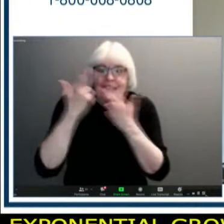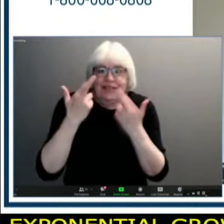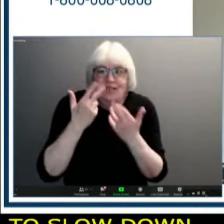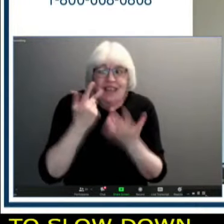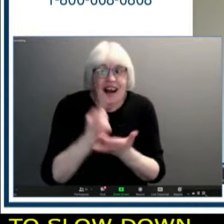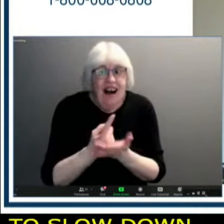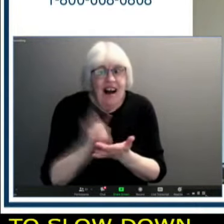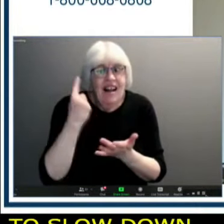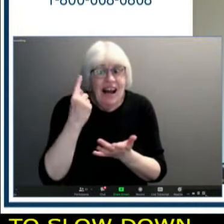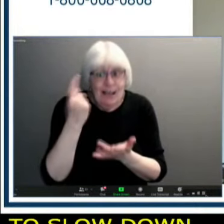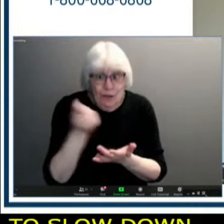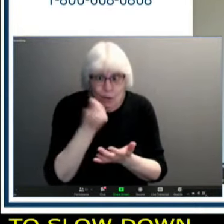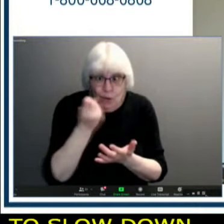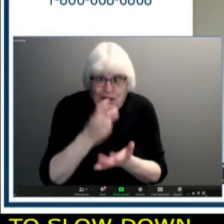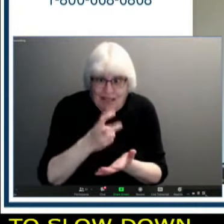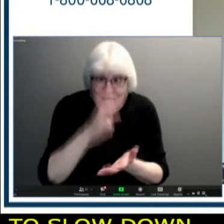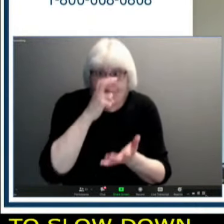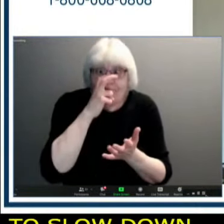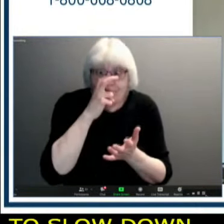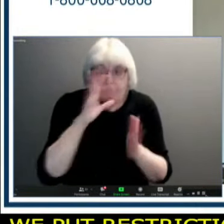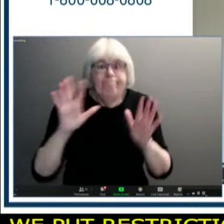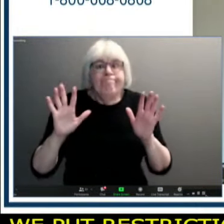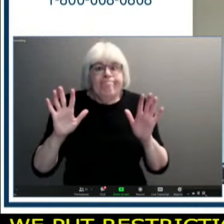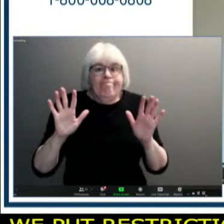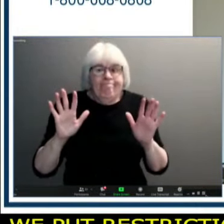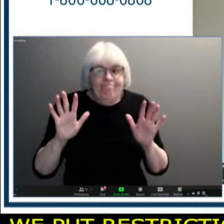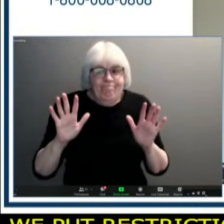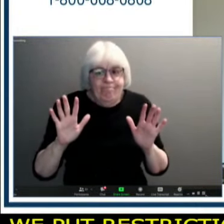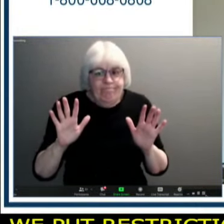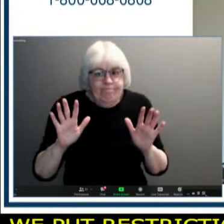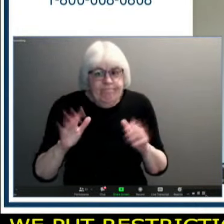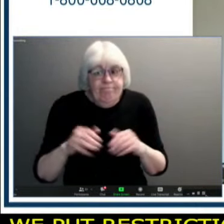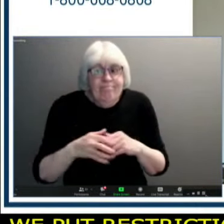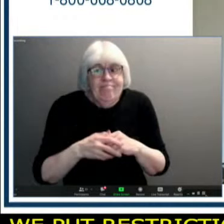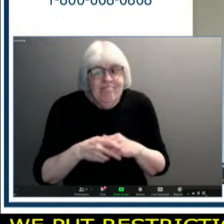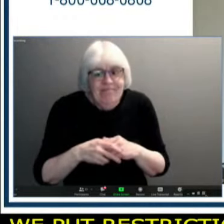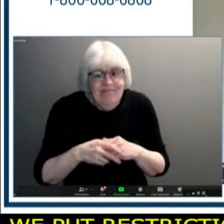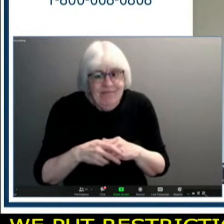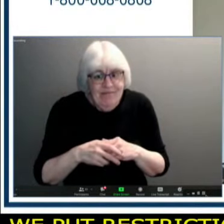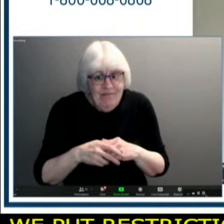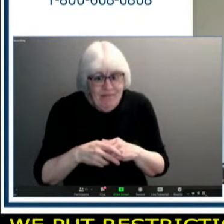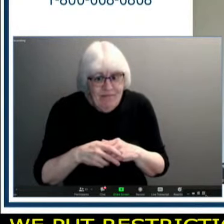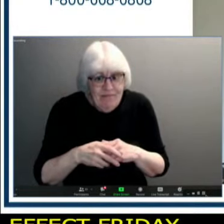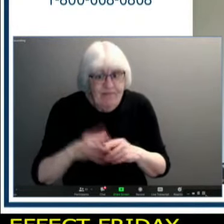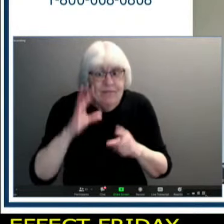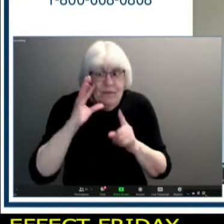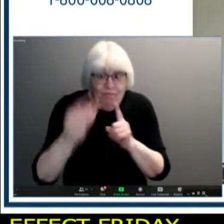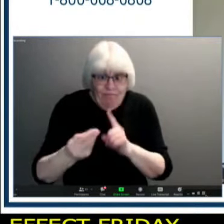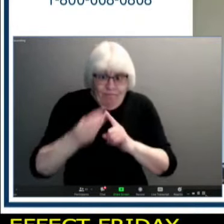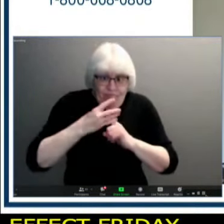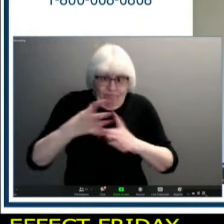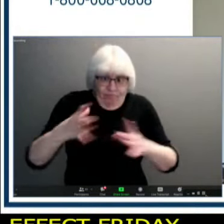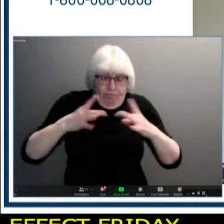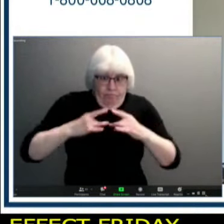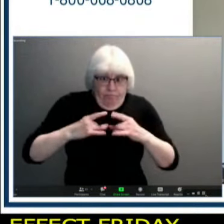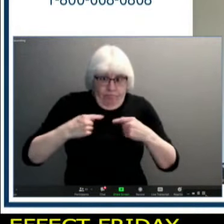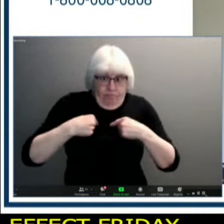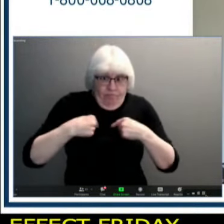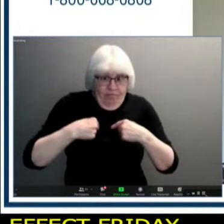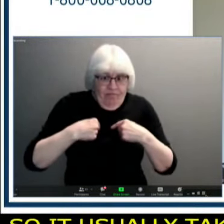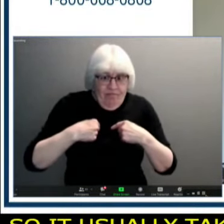it usually takes about, by the time somebody's exposed, then it's about 4 to 5 days before they get positive. And so we're